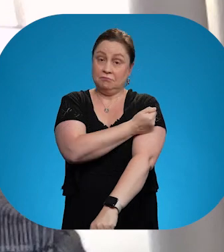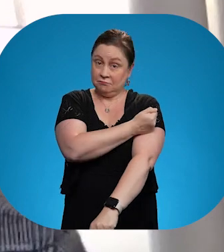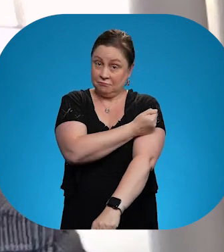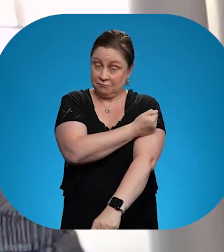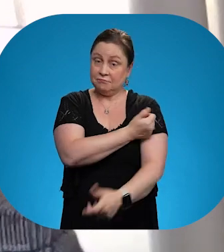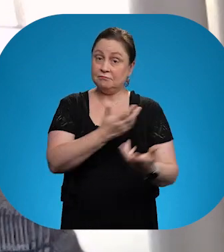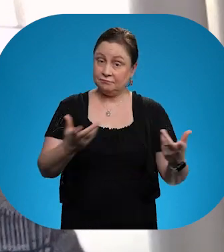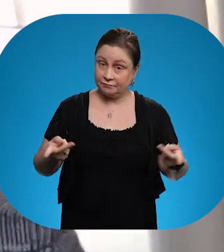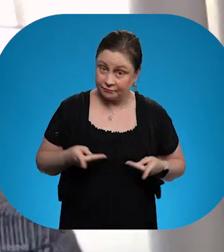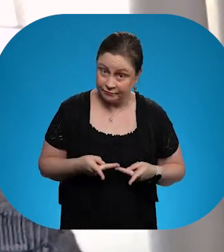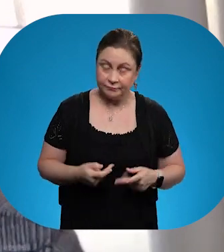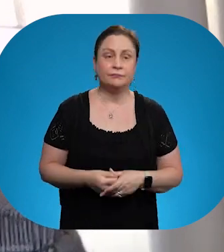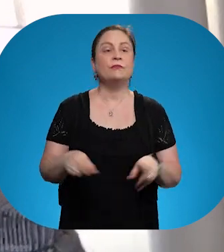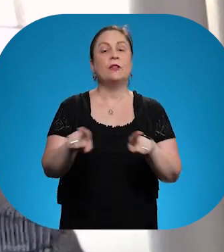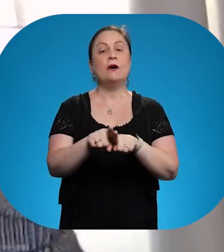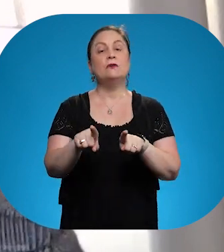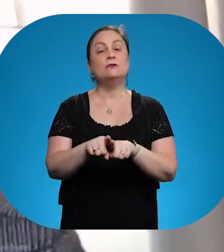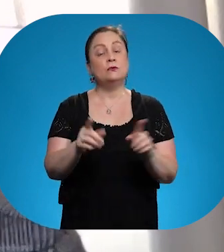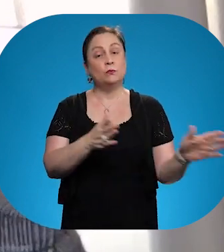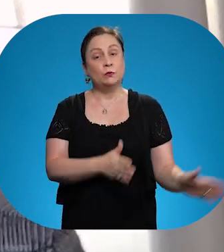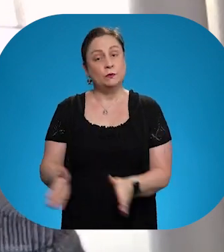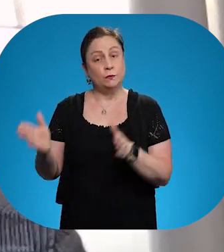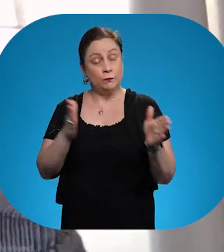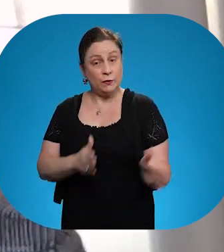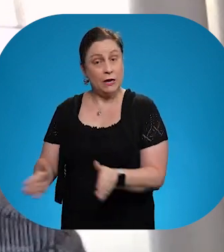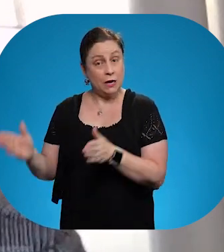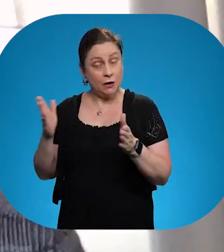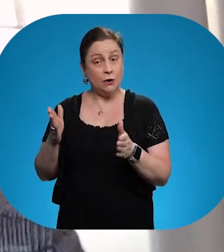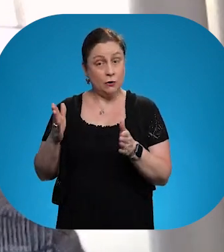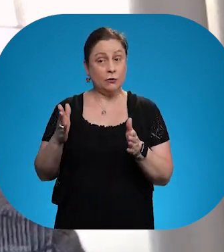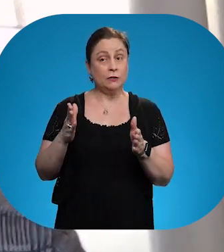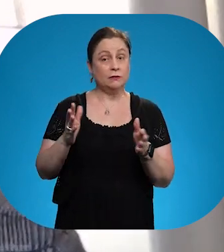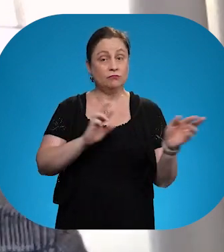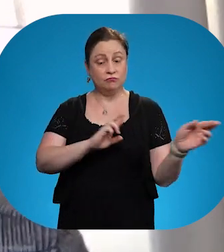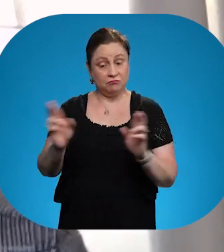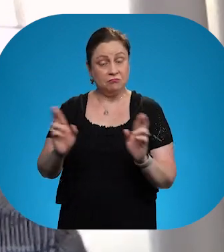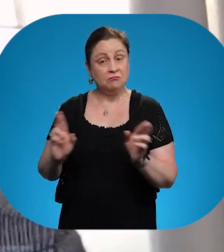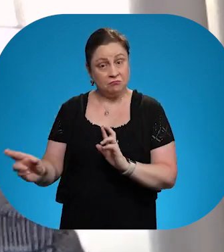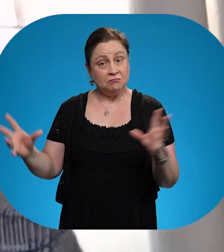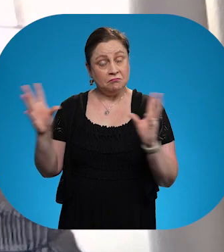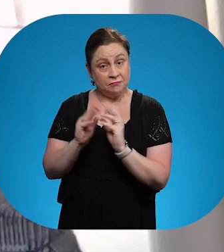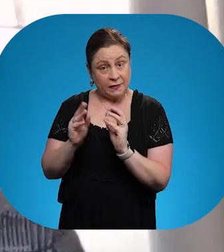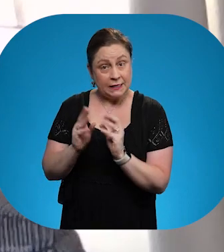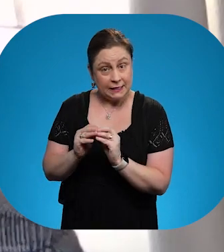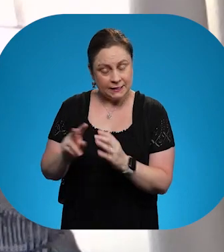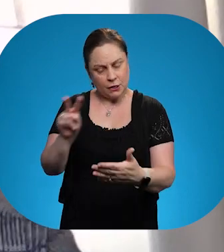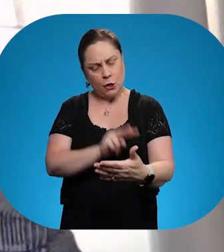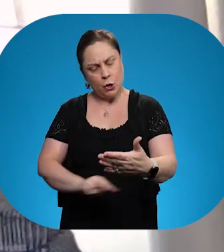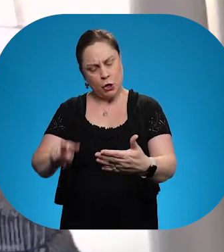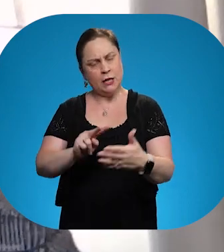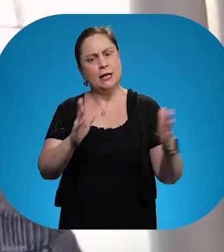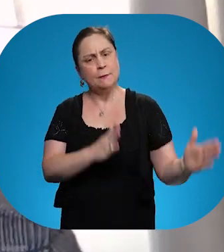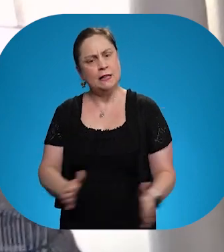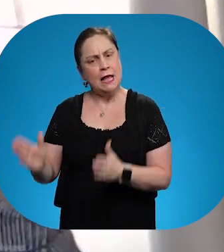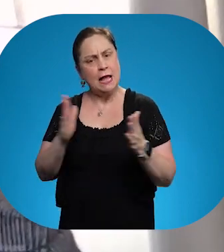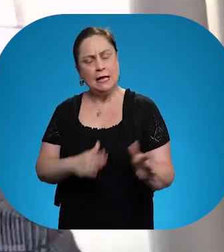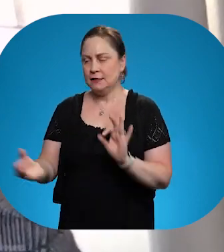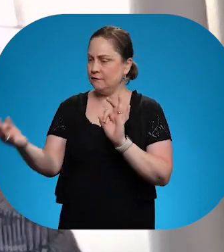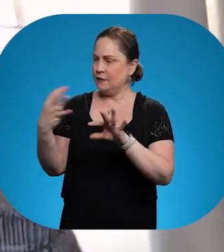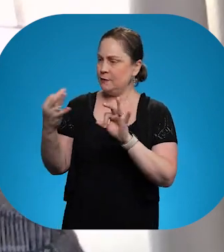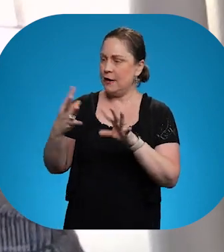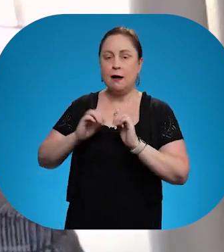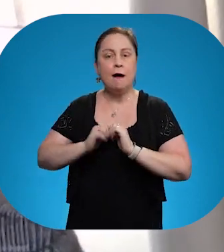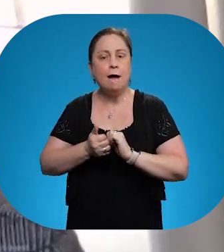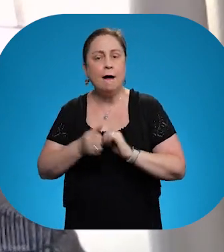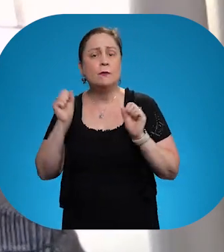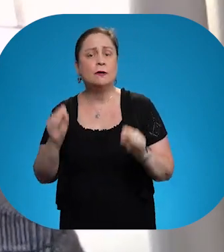sites, as well as participating in preparedness planning meetings by reviewing preparedness plans and providing feedback on